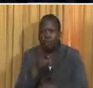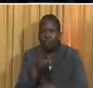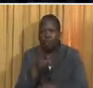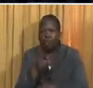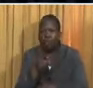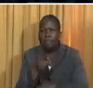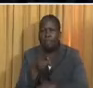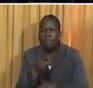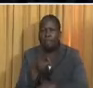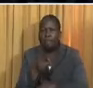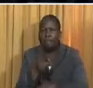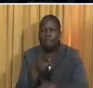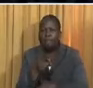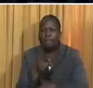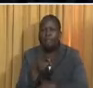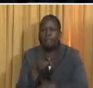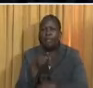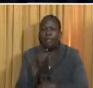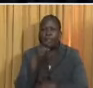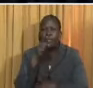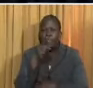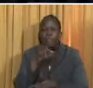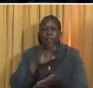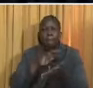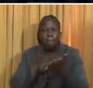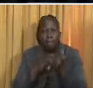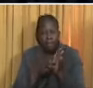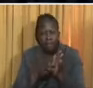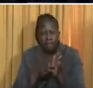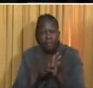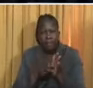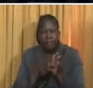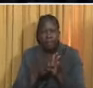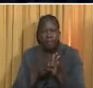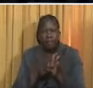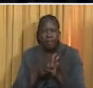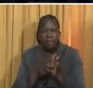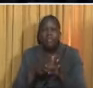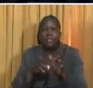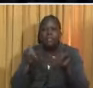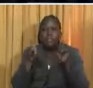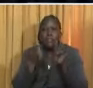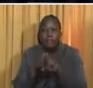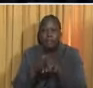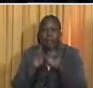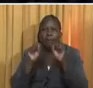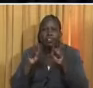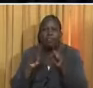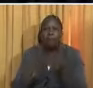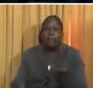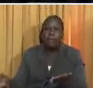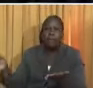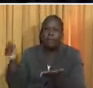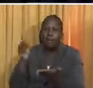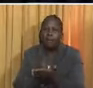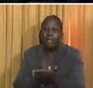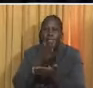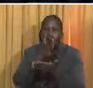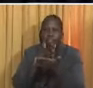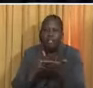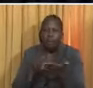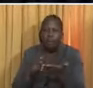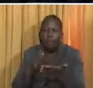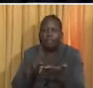these words were an overkill, and the sledgehammer employed to deal with them was in